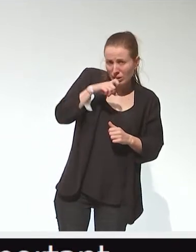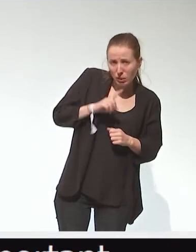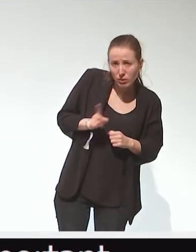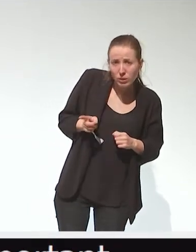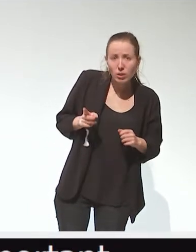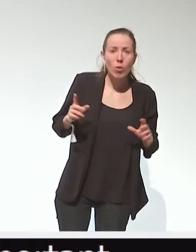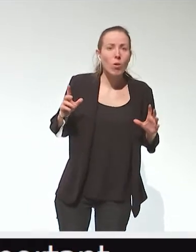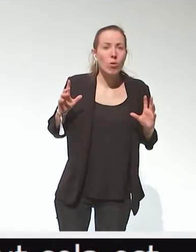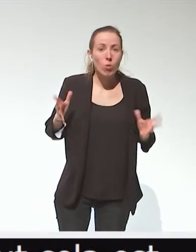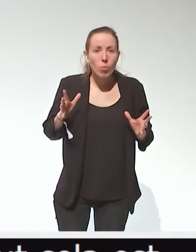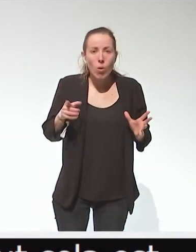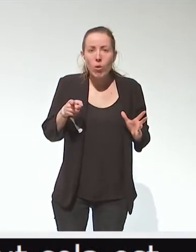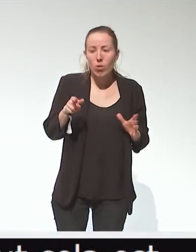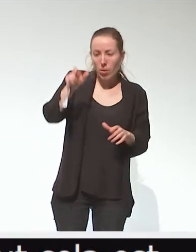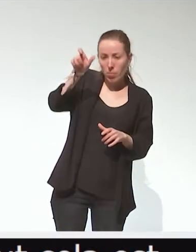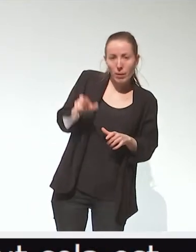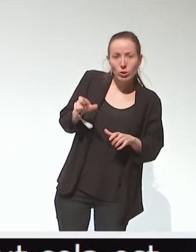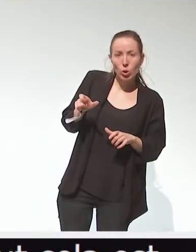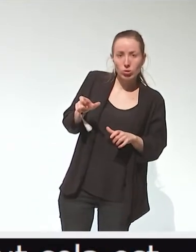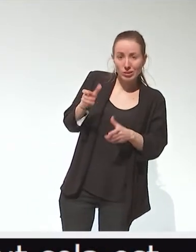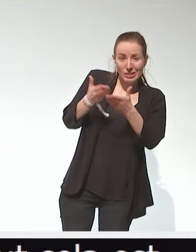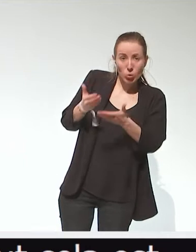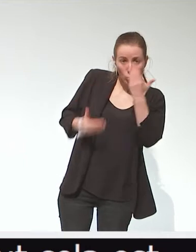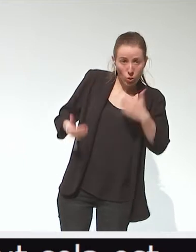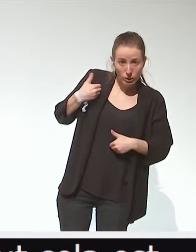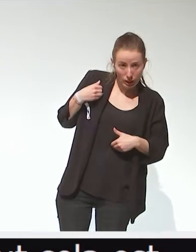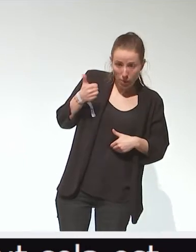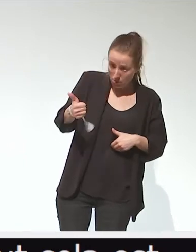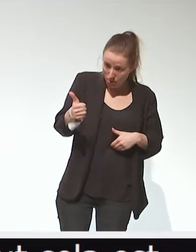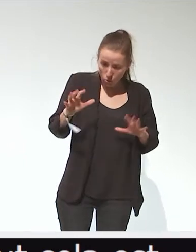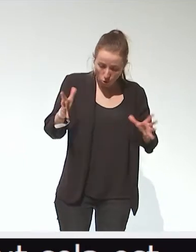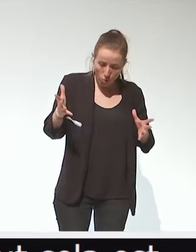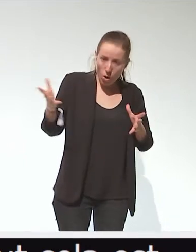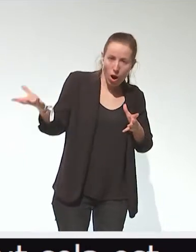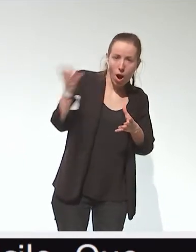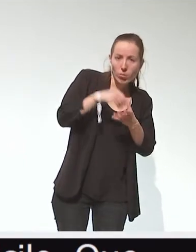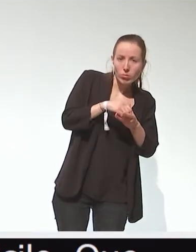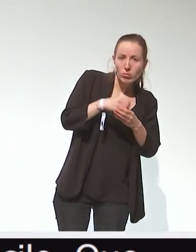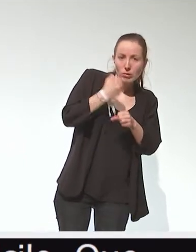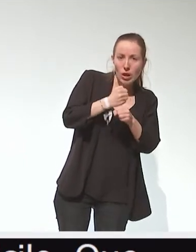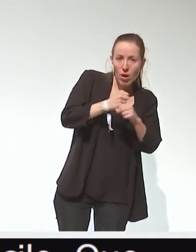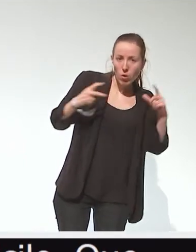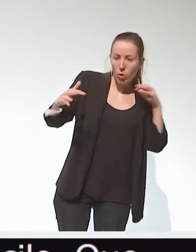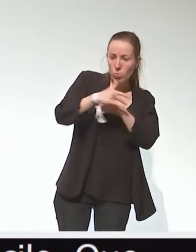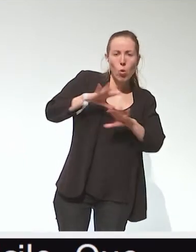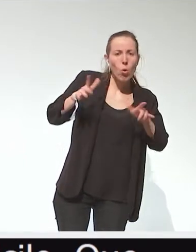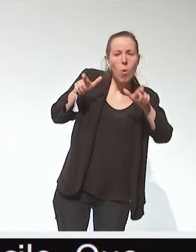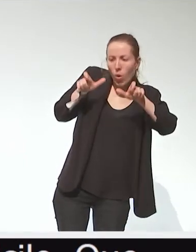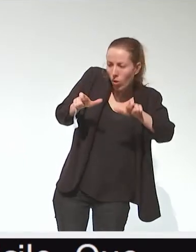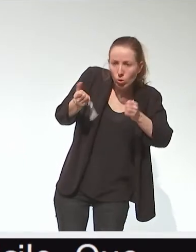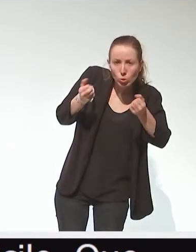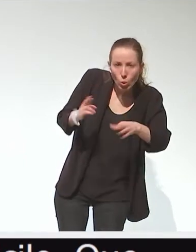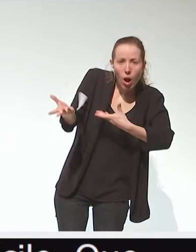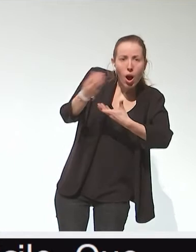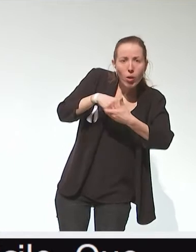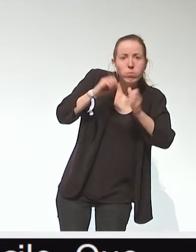can work in the environment and make career progression within certain, let's say, reasonable